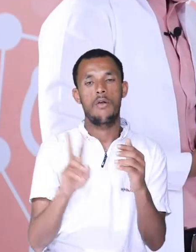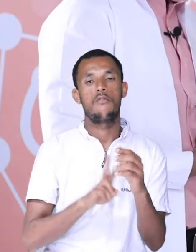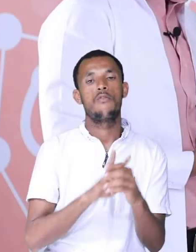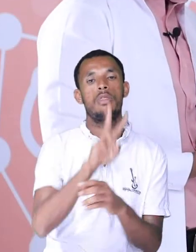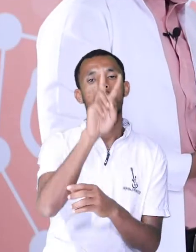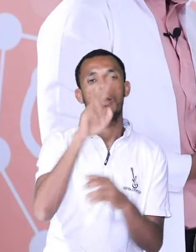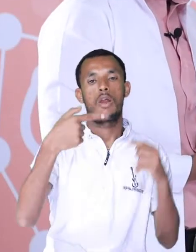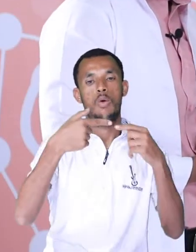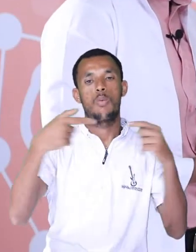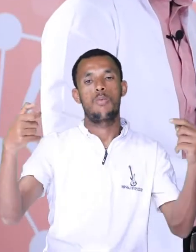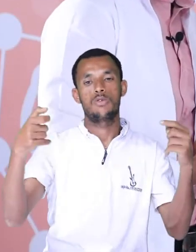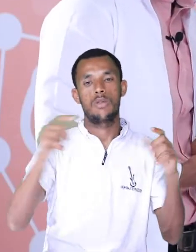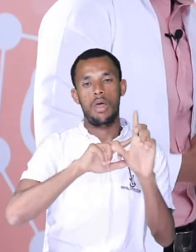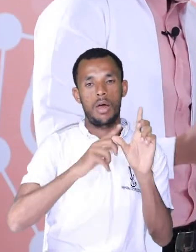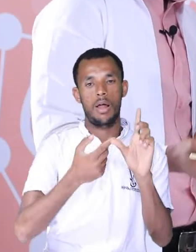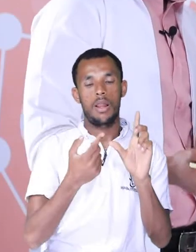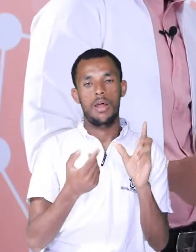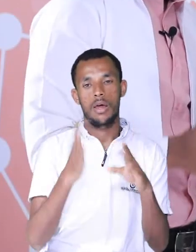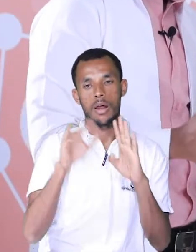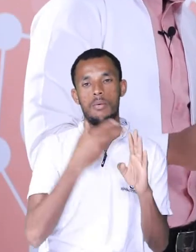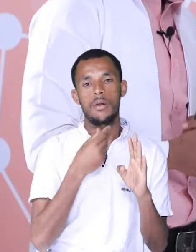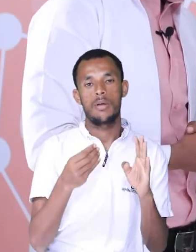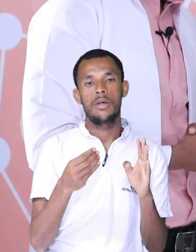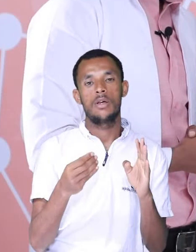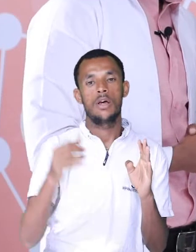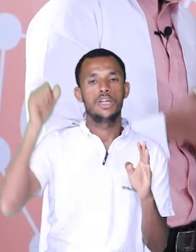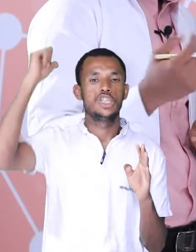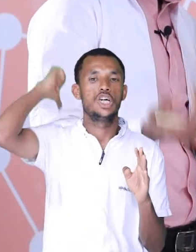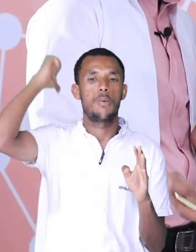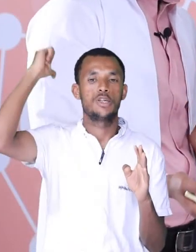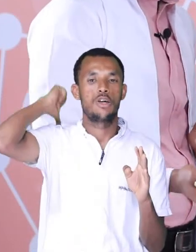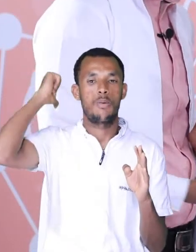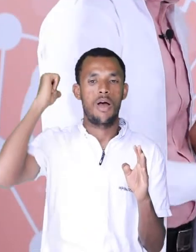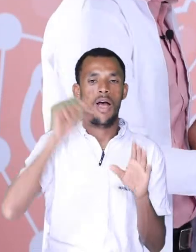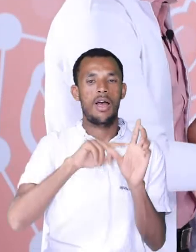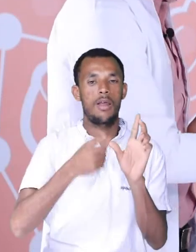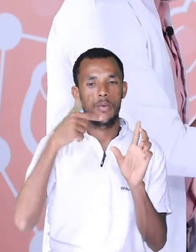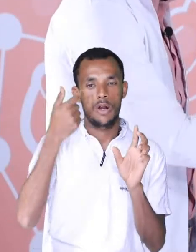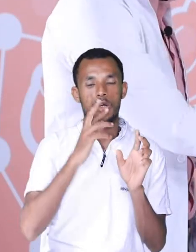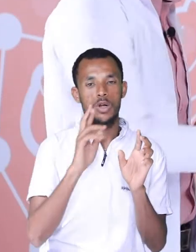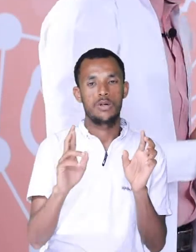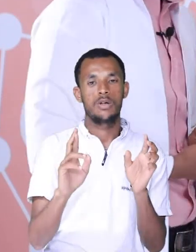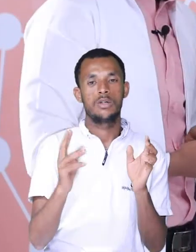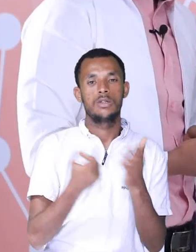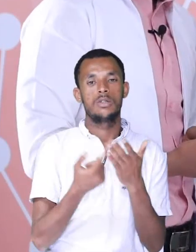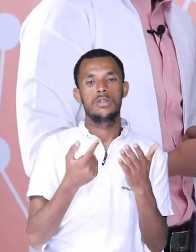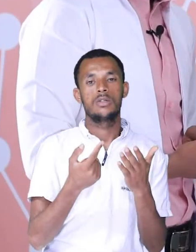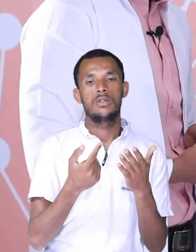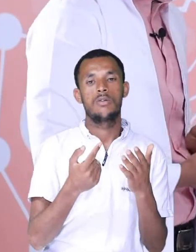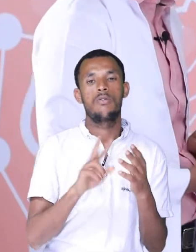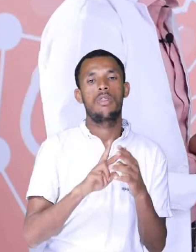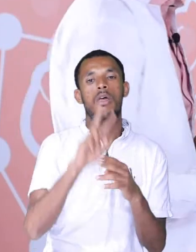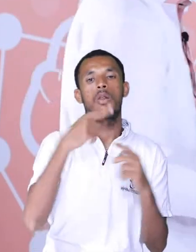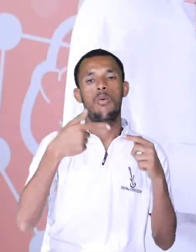vertical opposite angle. In Amharic, jerba angle. That is called vertical